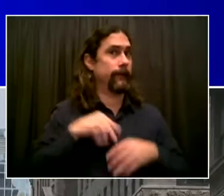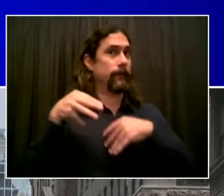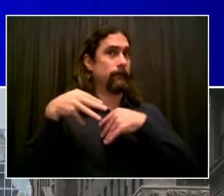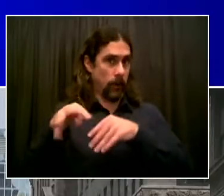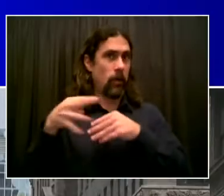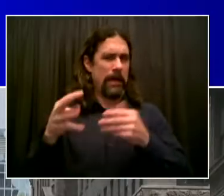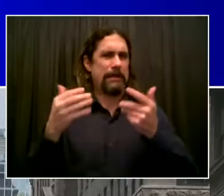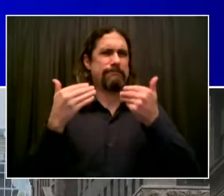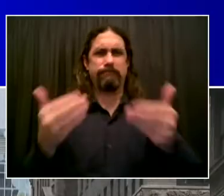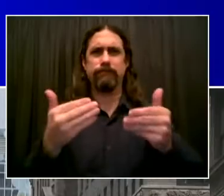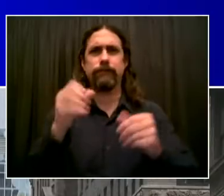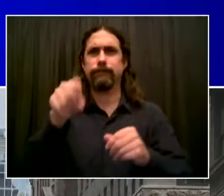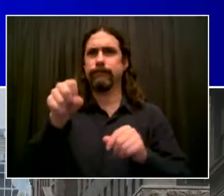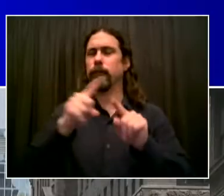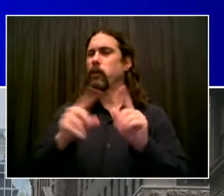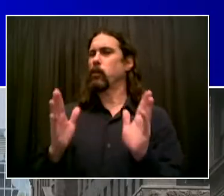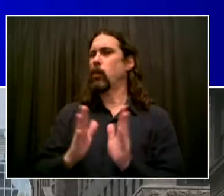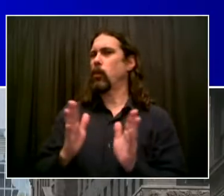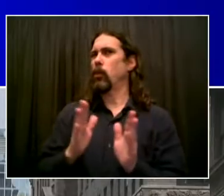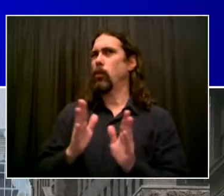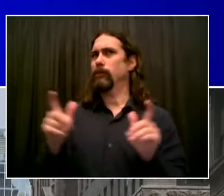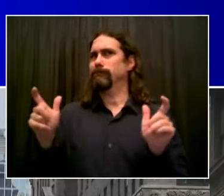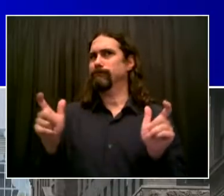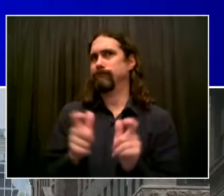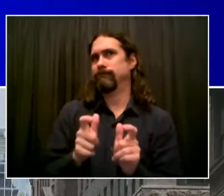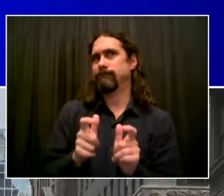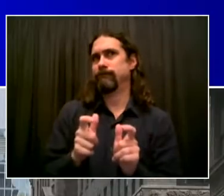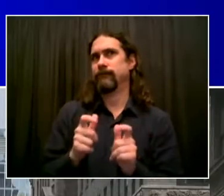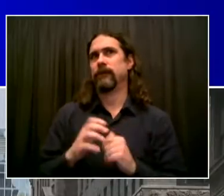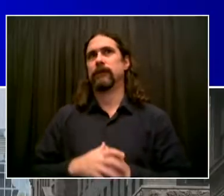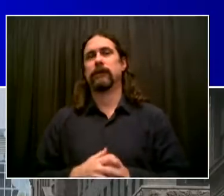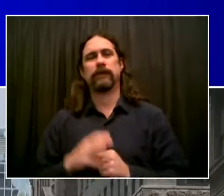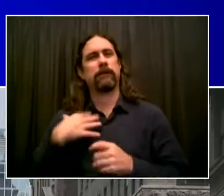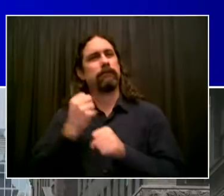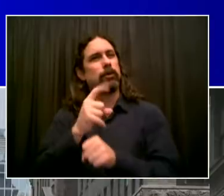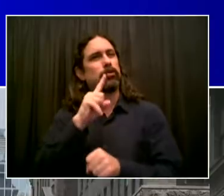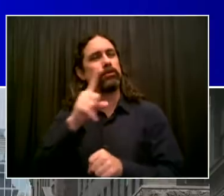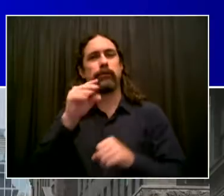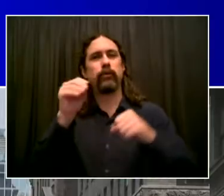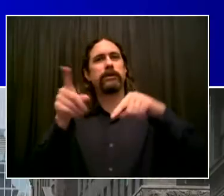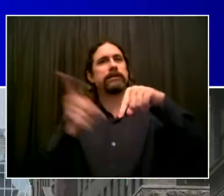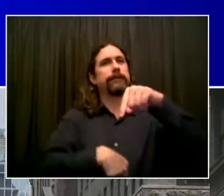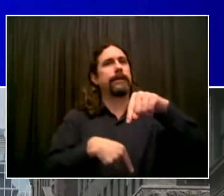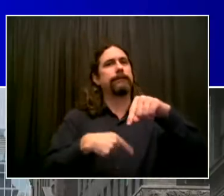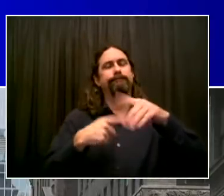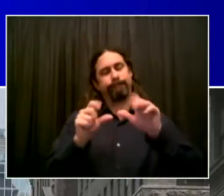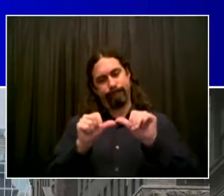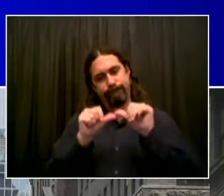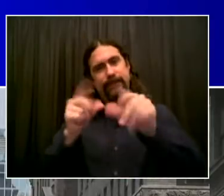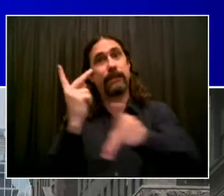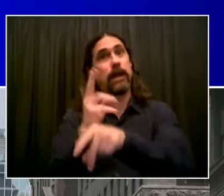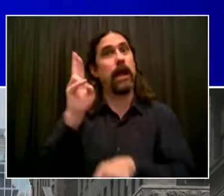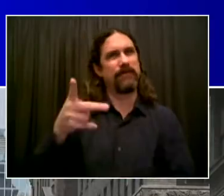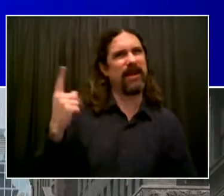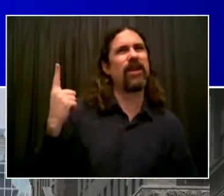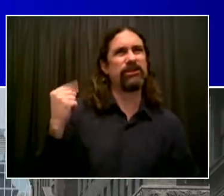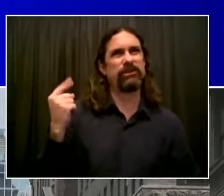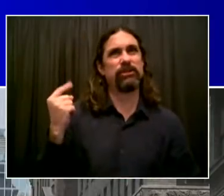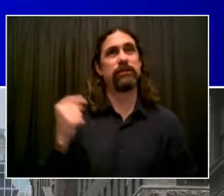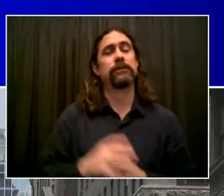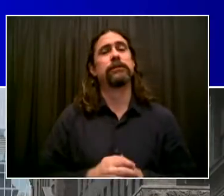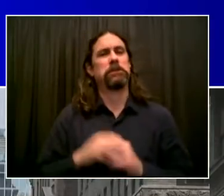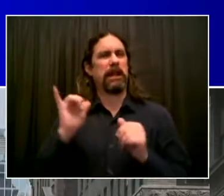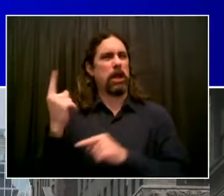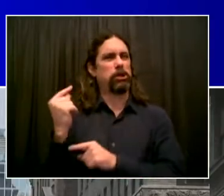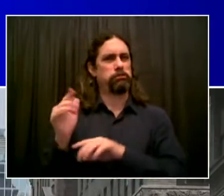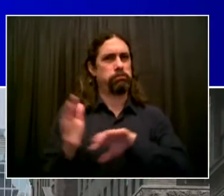that. This year, the parade back in full strength. So we all get to enjoy Thanksgiving the right way,